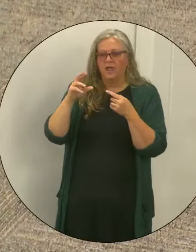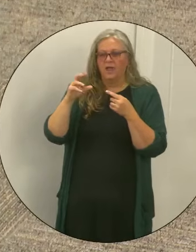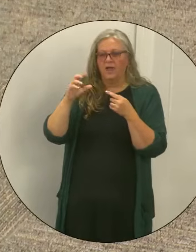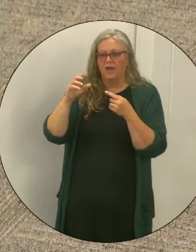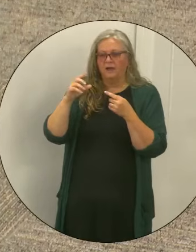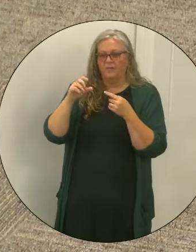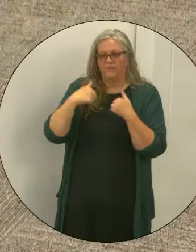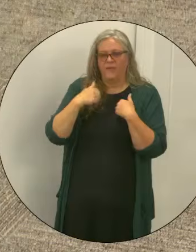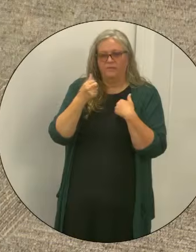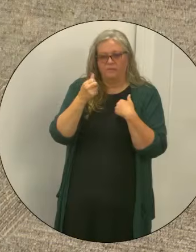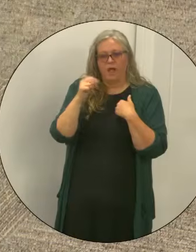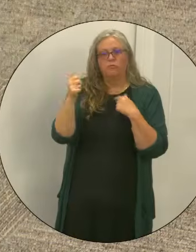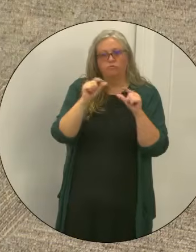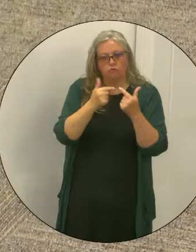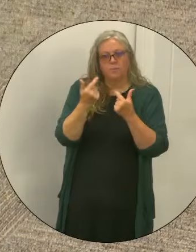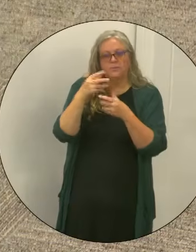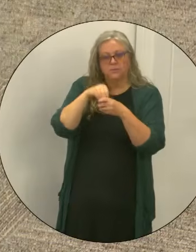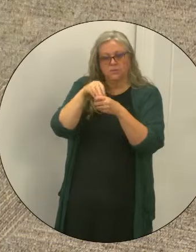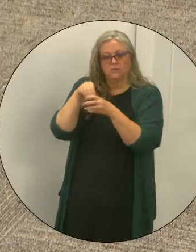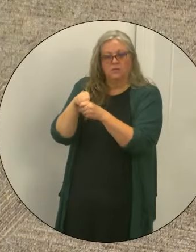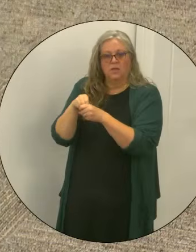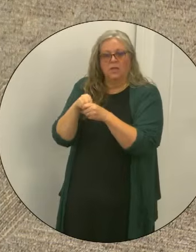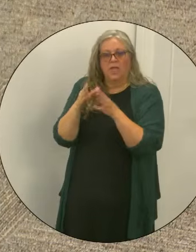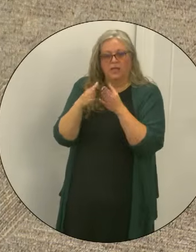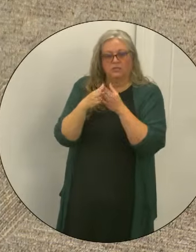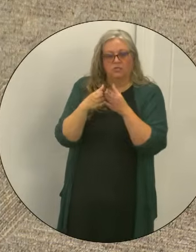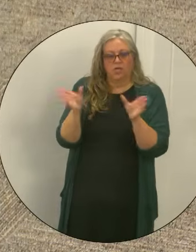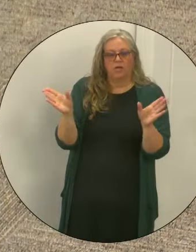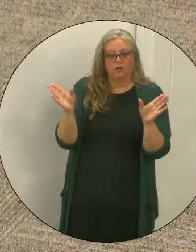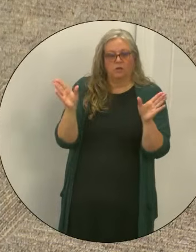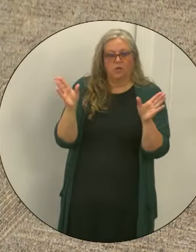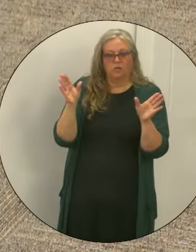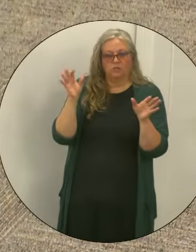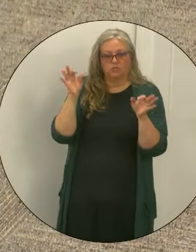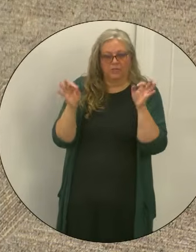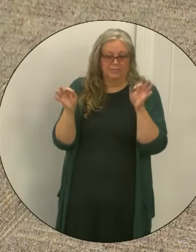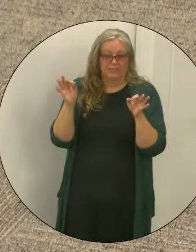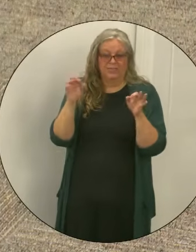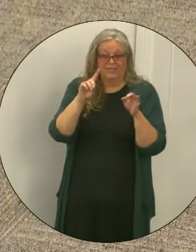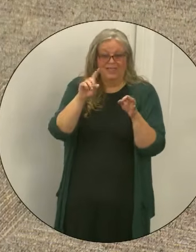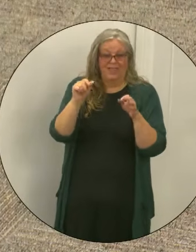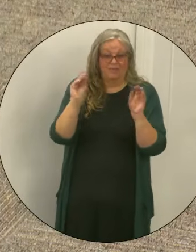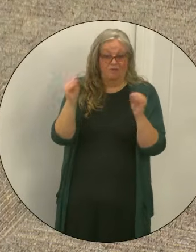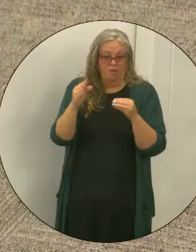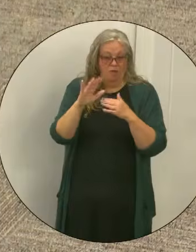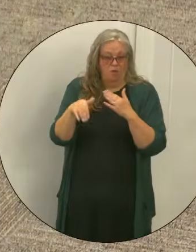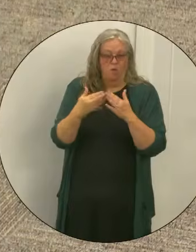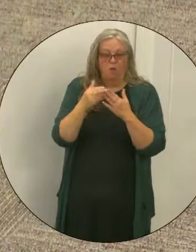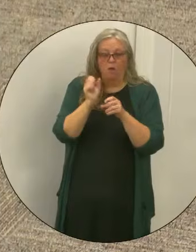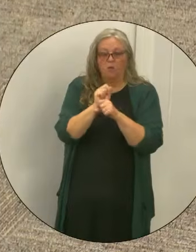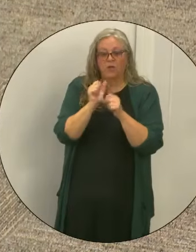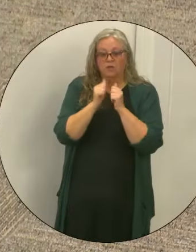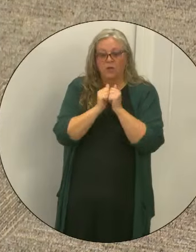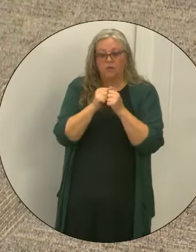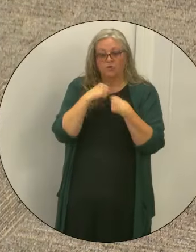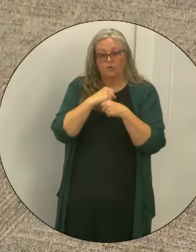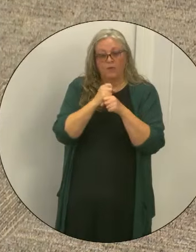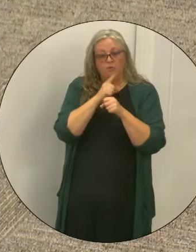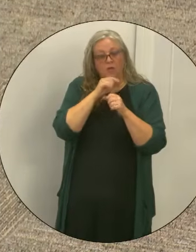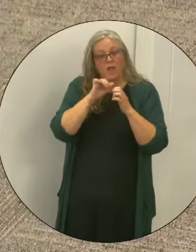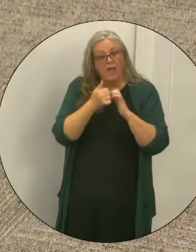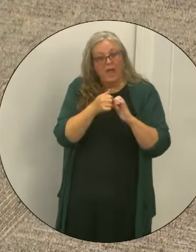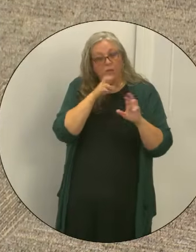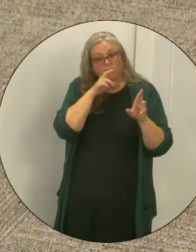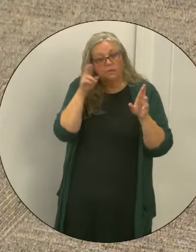groups there, as well as juvenile justice and the DA's office, really where we're all working together to make sure how we